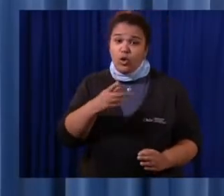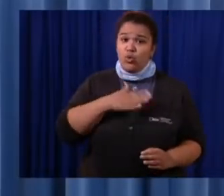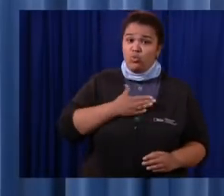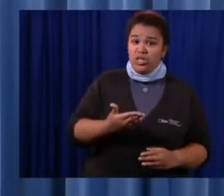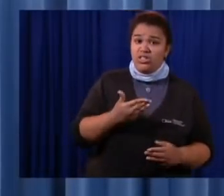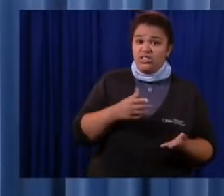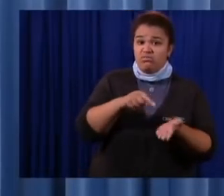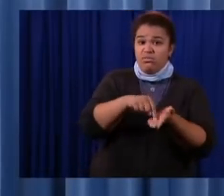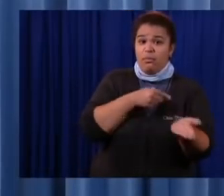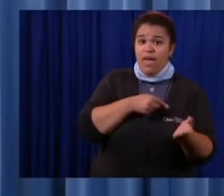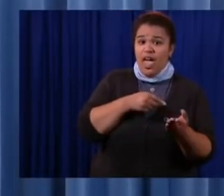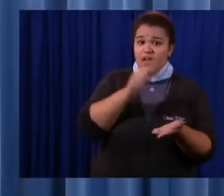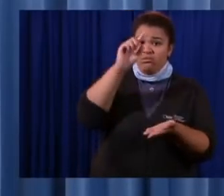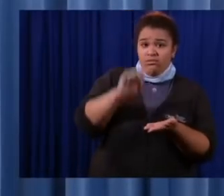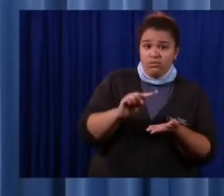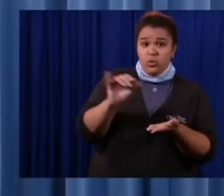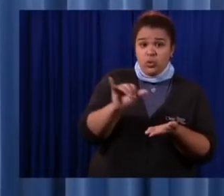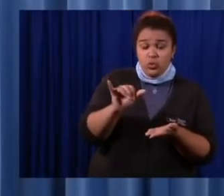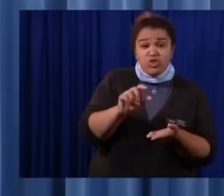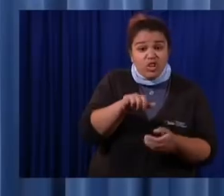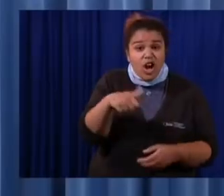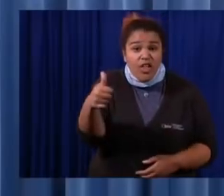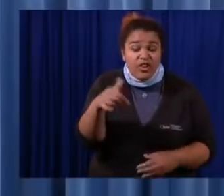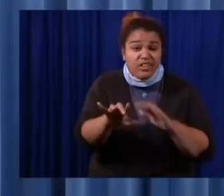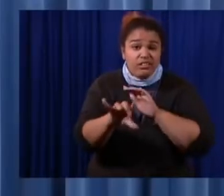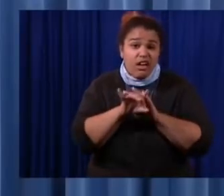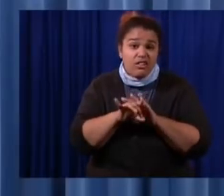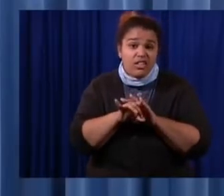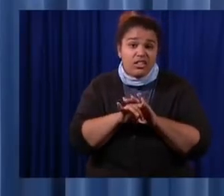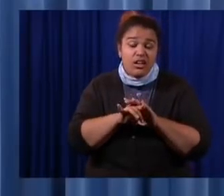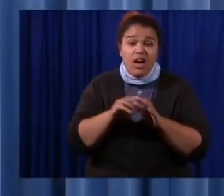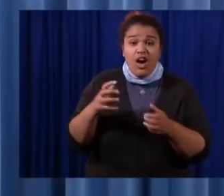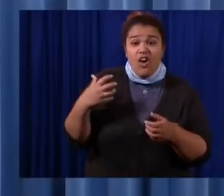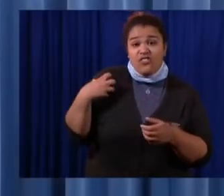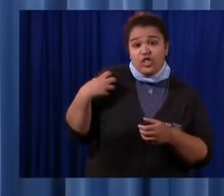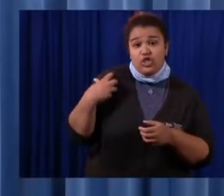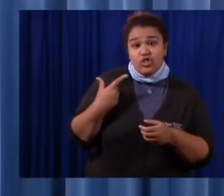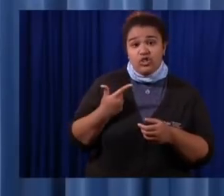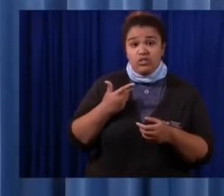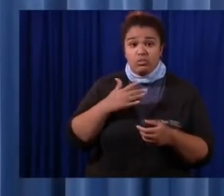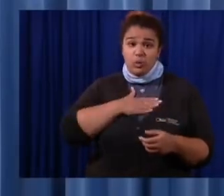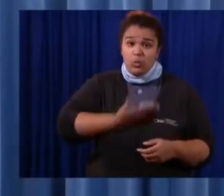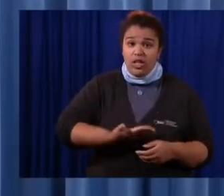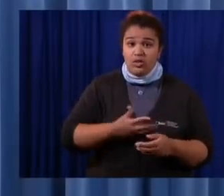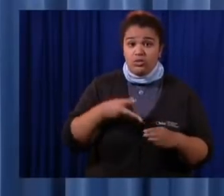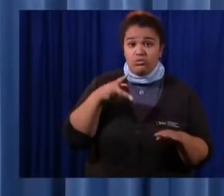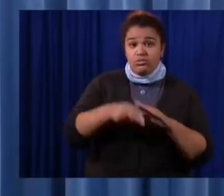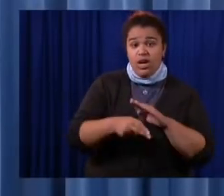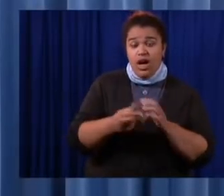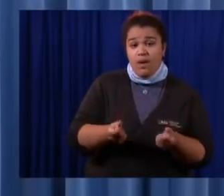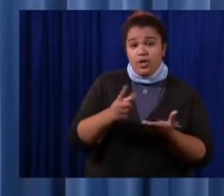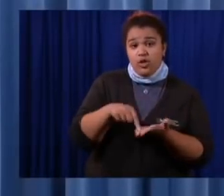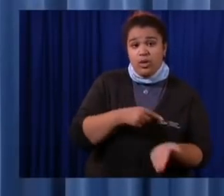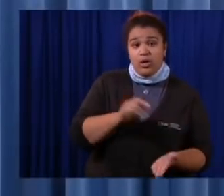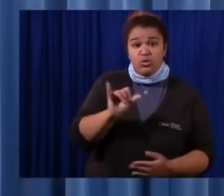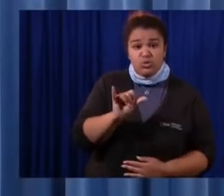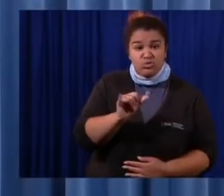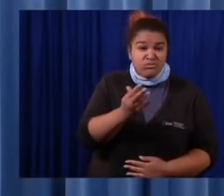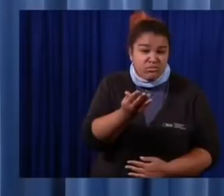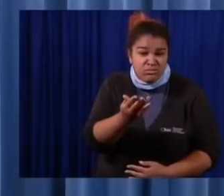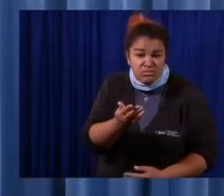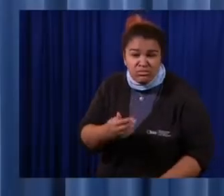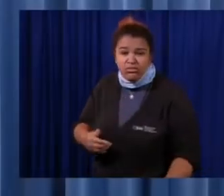Yeah, my understanding, according to our legal counsel, is that I can't take a pay